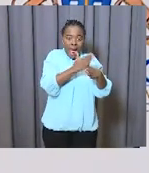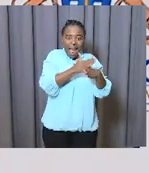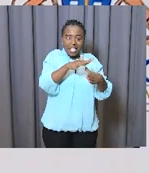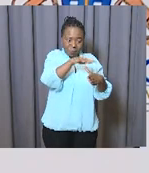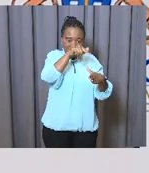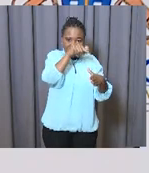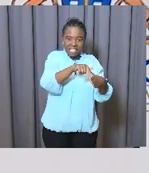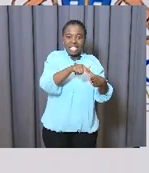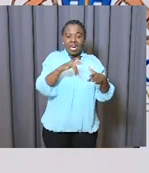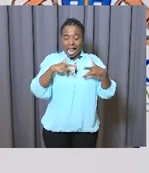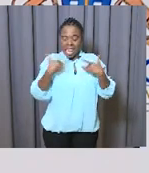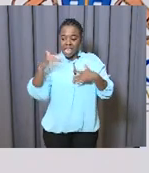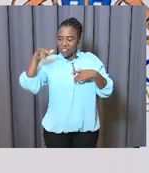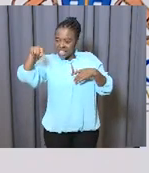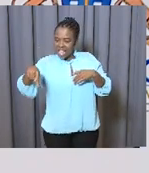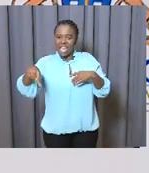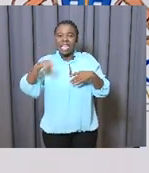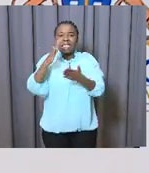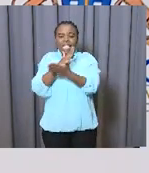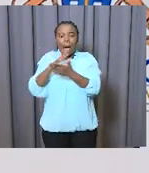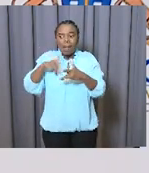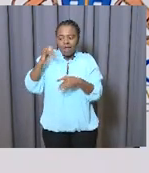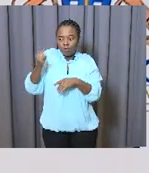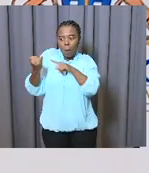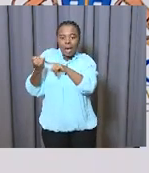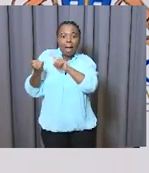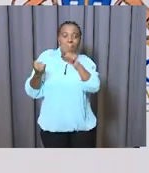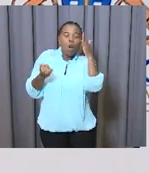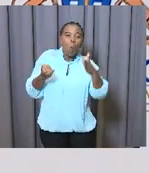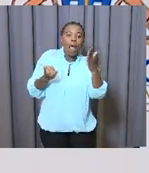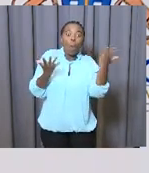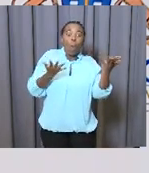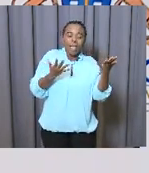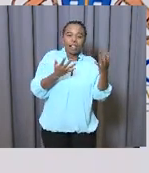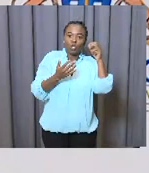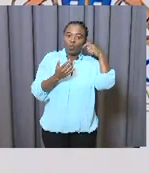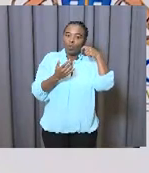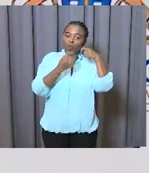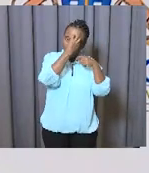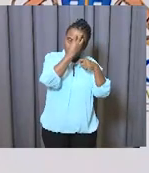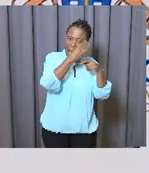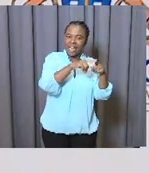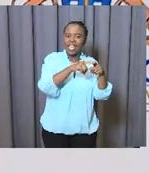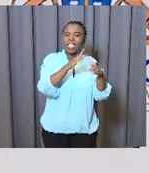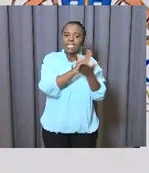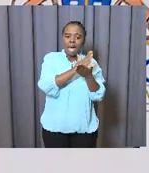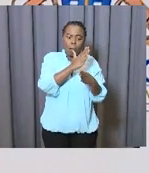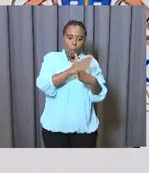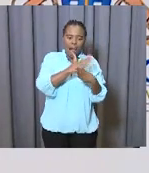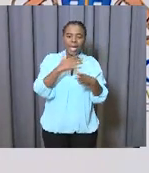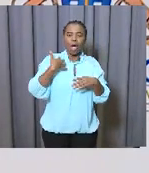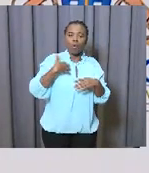spaces simultaneously. Others live in Joburg, but they work in Tshwane. Some work in Ekurhuleni, but they live